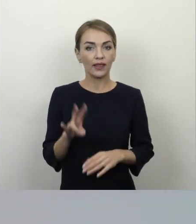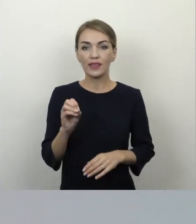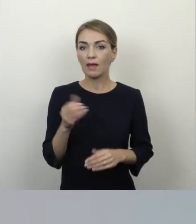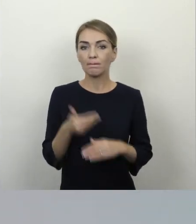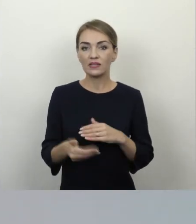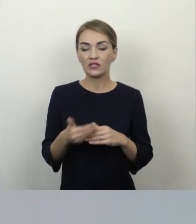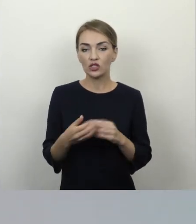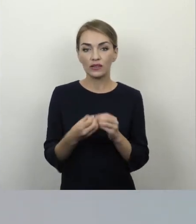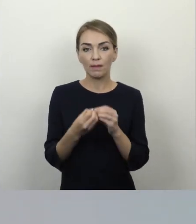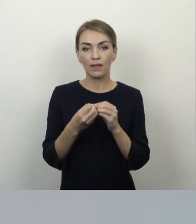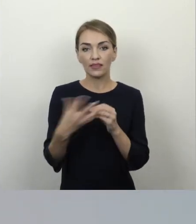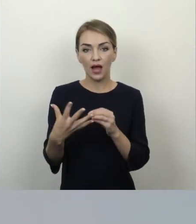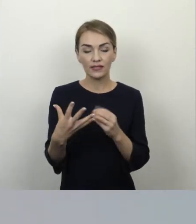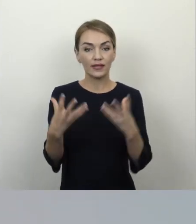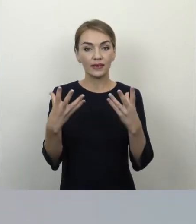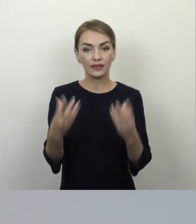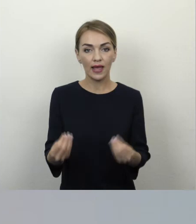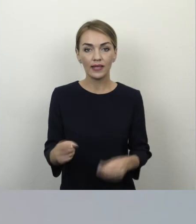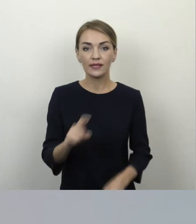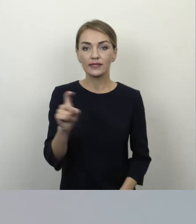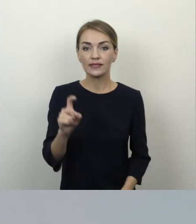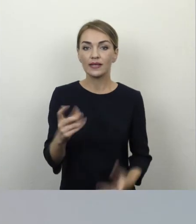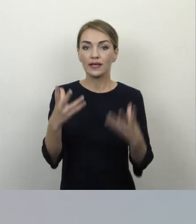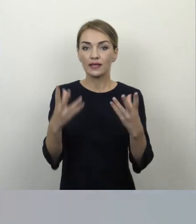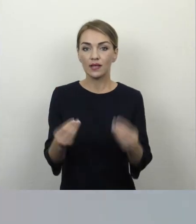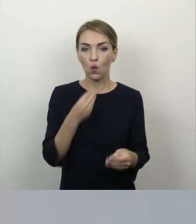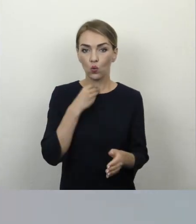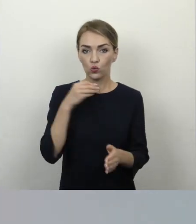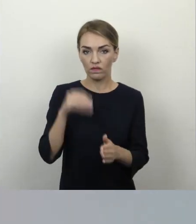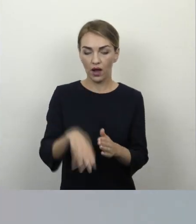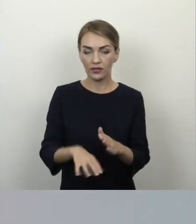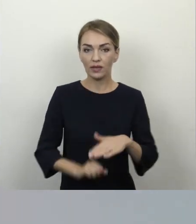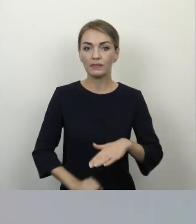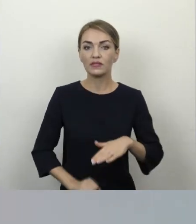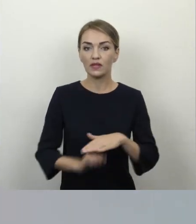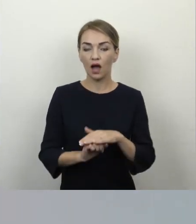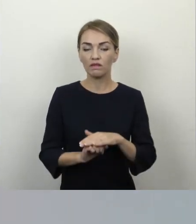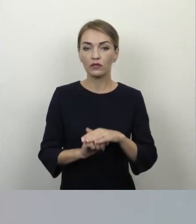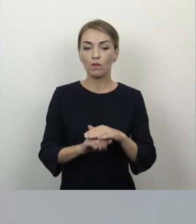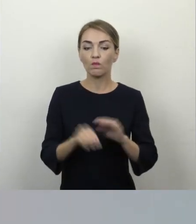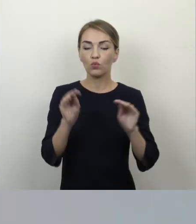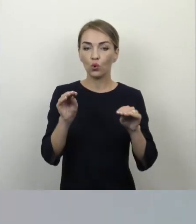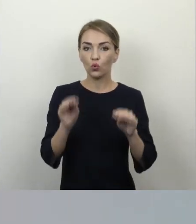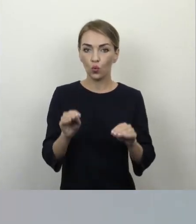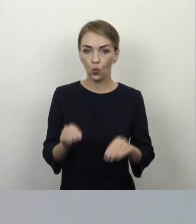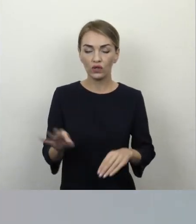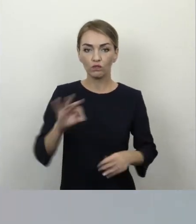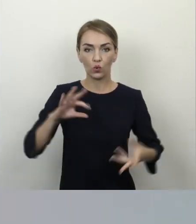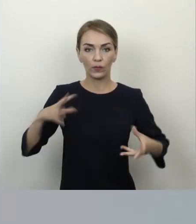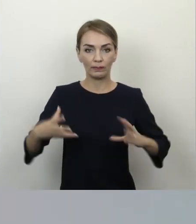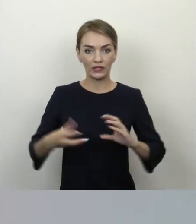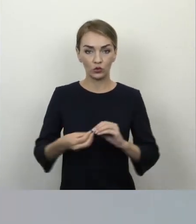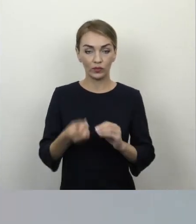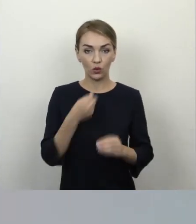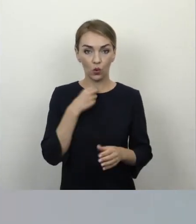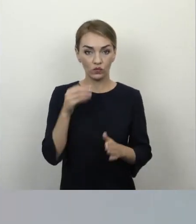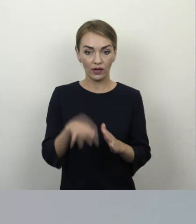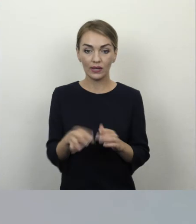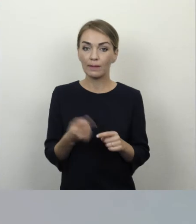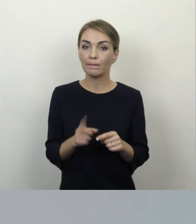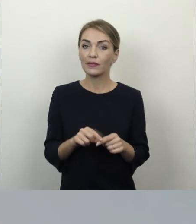results not later than 15 days after the voting on the basis of the